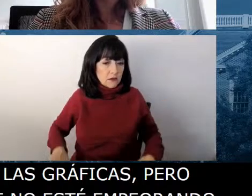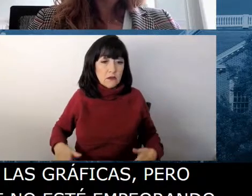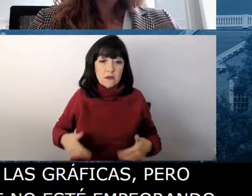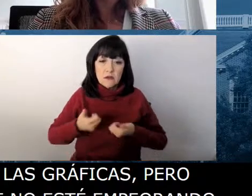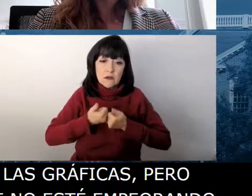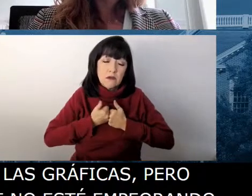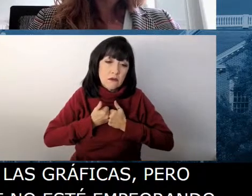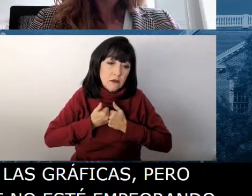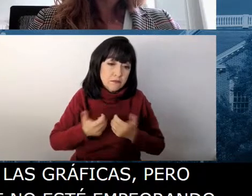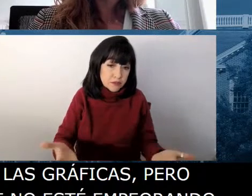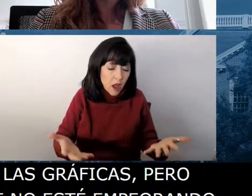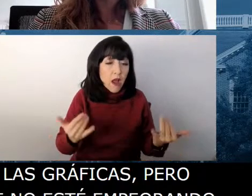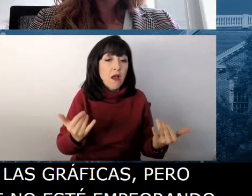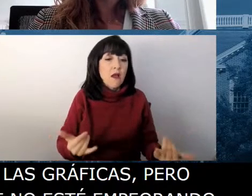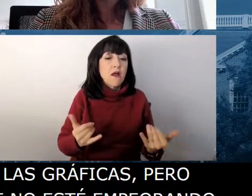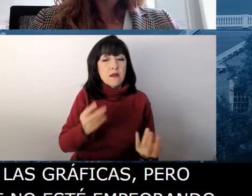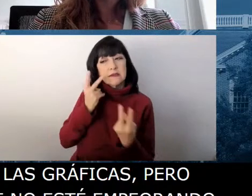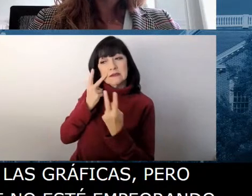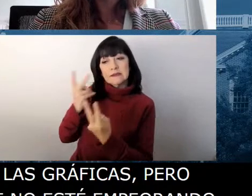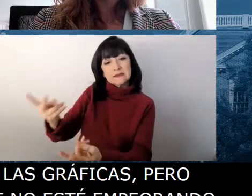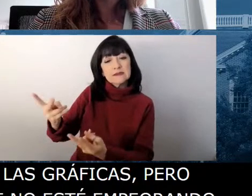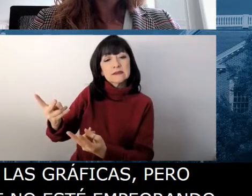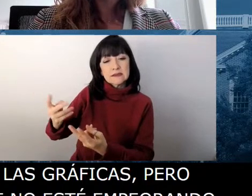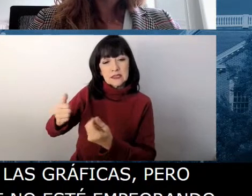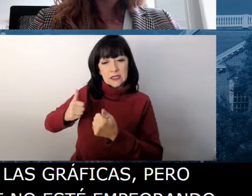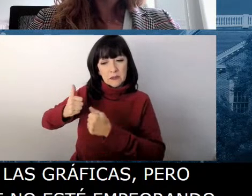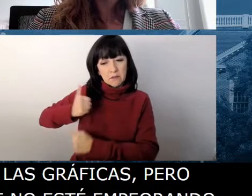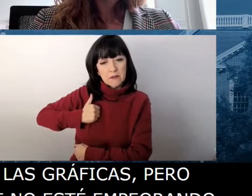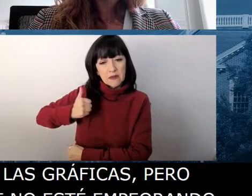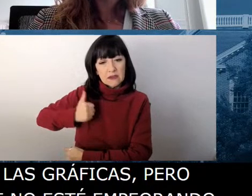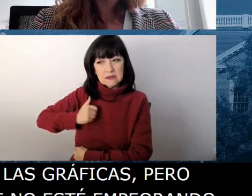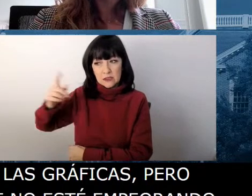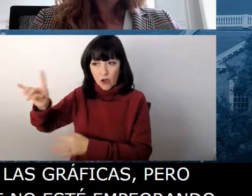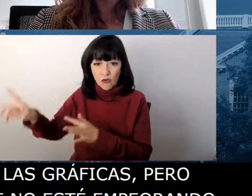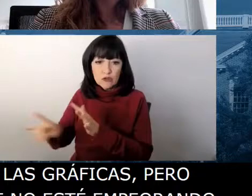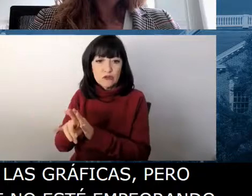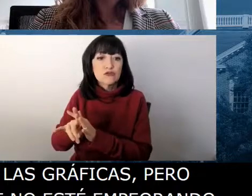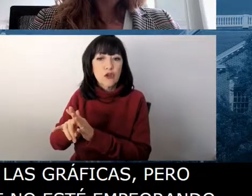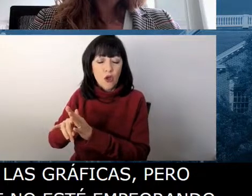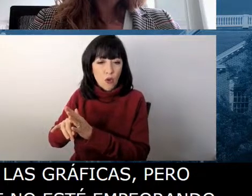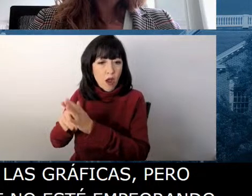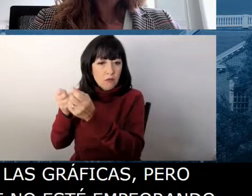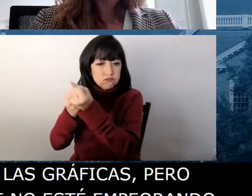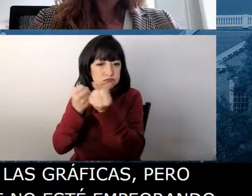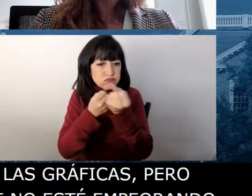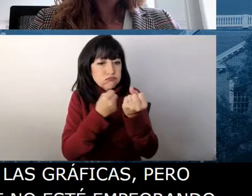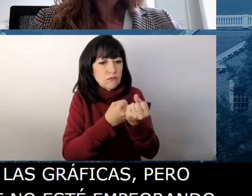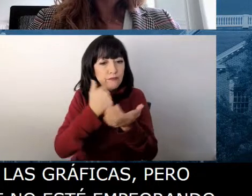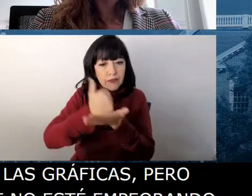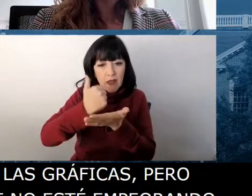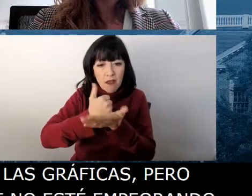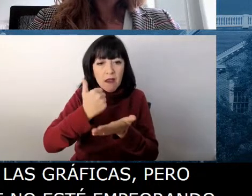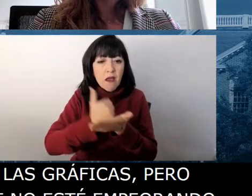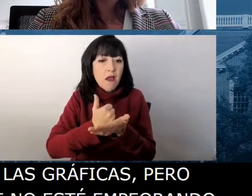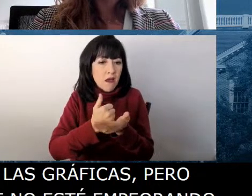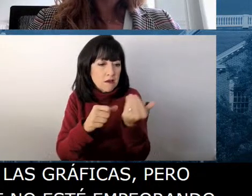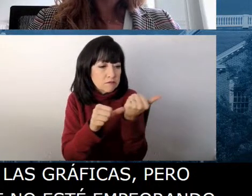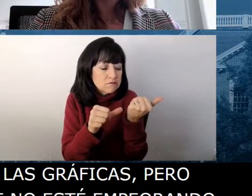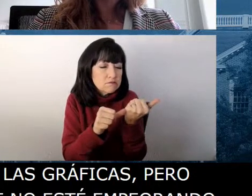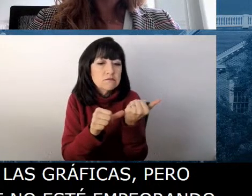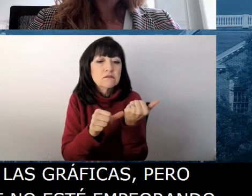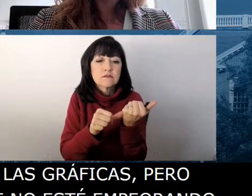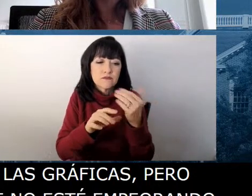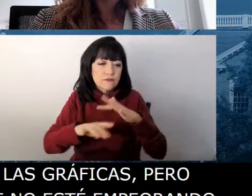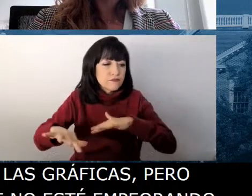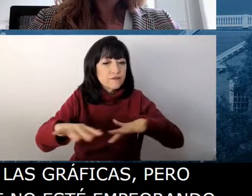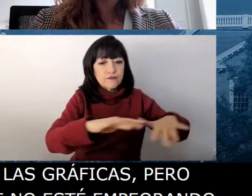arrival of the Army and National Guard. We'll have the guards, men and women who've been trained up to work in our long-term